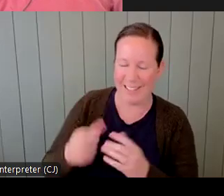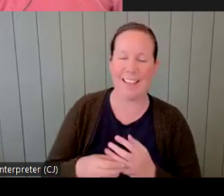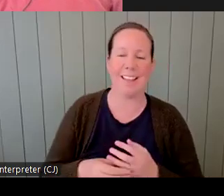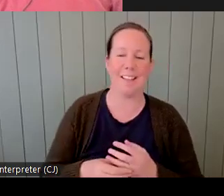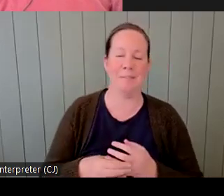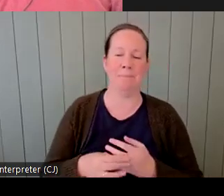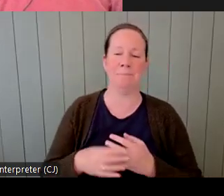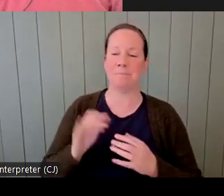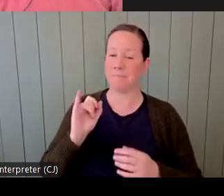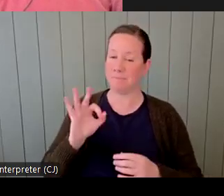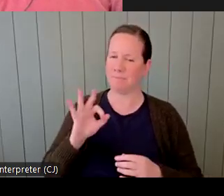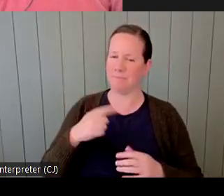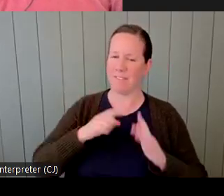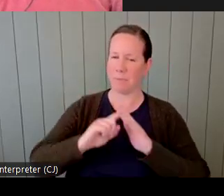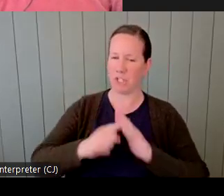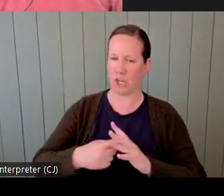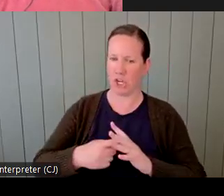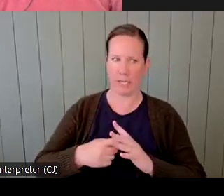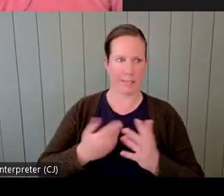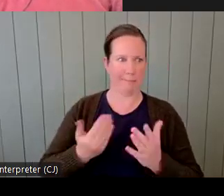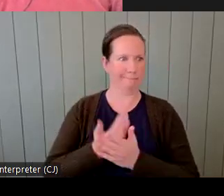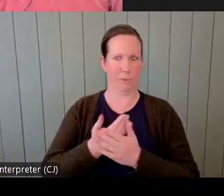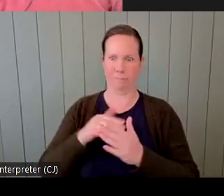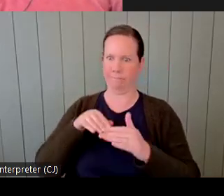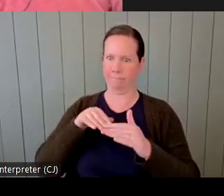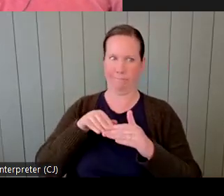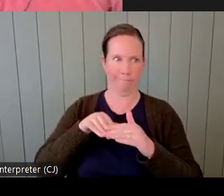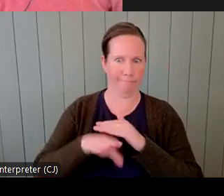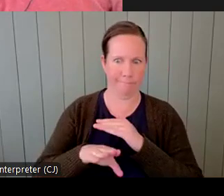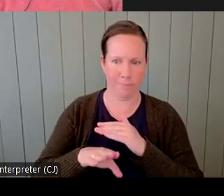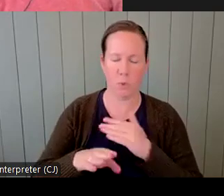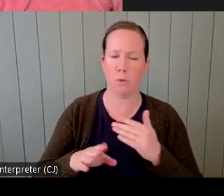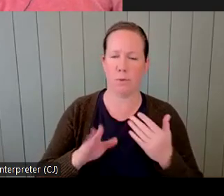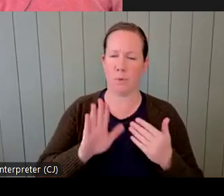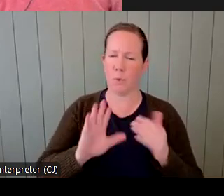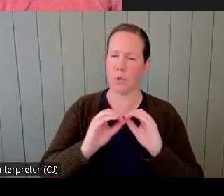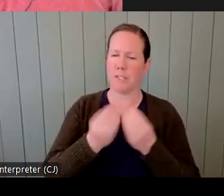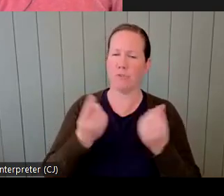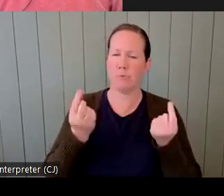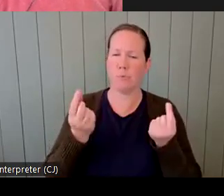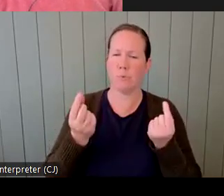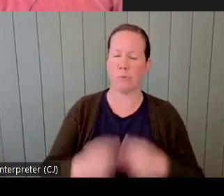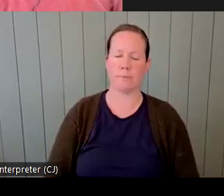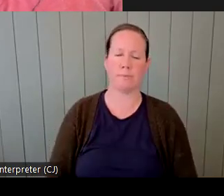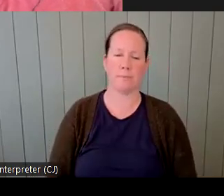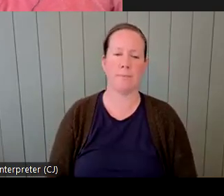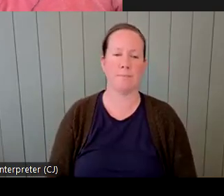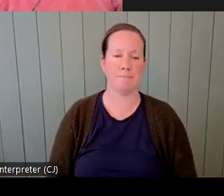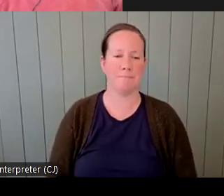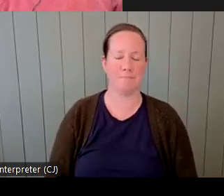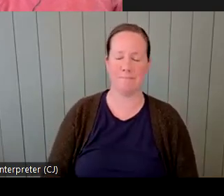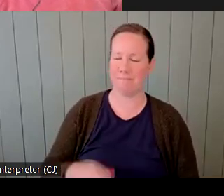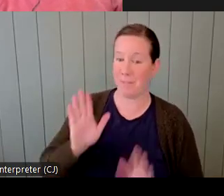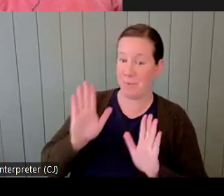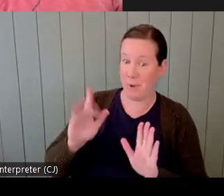off, sort of, where would you direct me if I came to your organization? No, that's a wonderful question, Cheryl. I'd